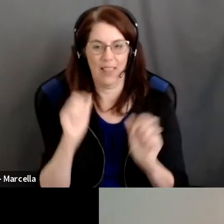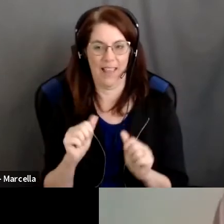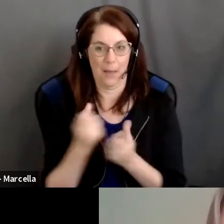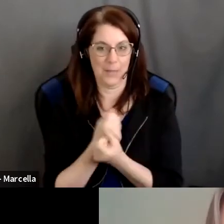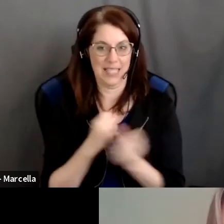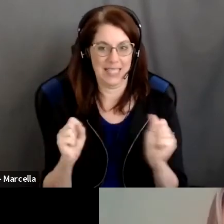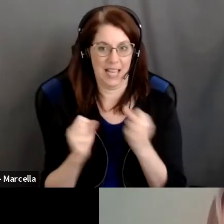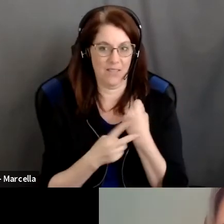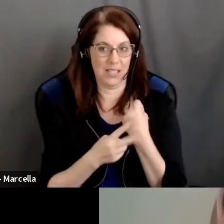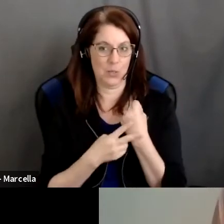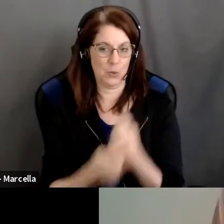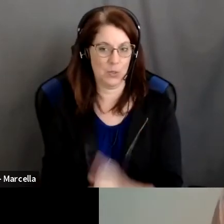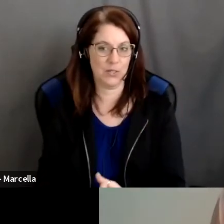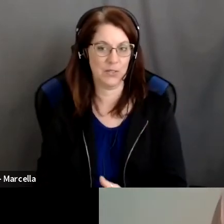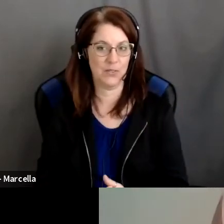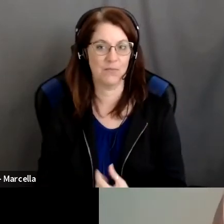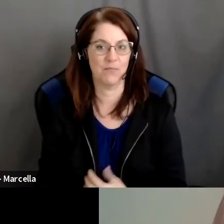safely stored?